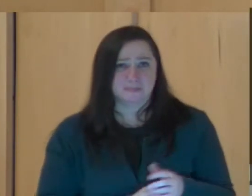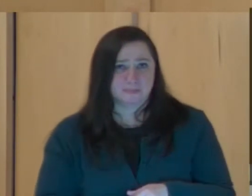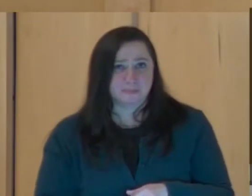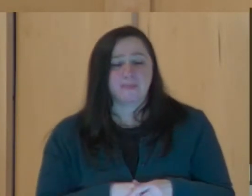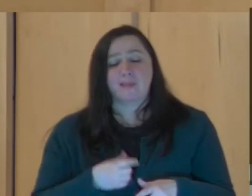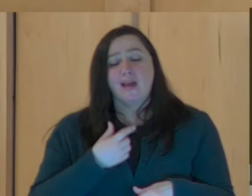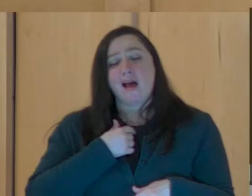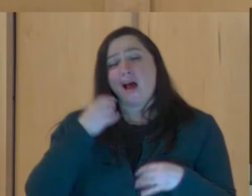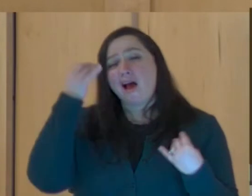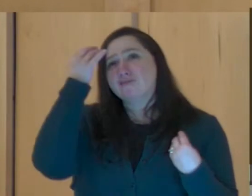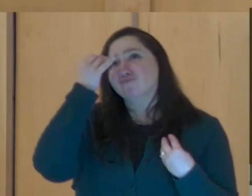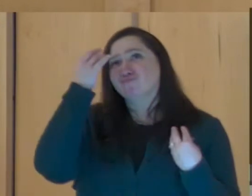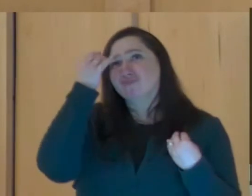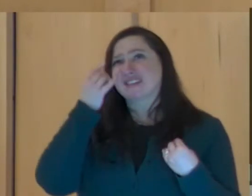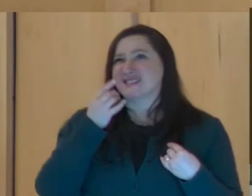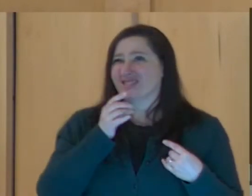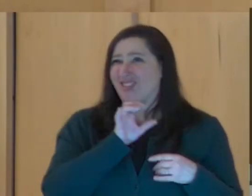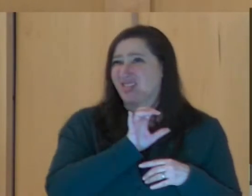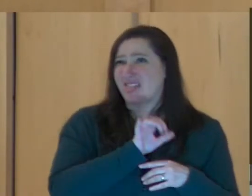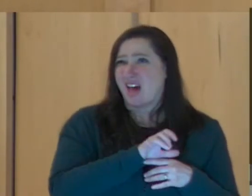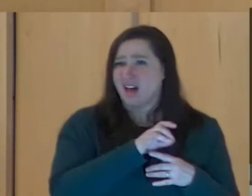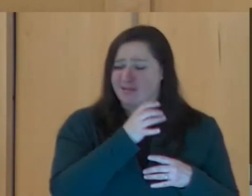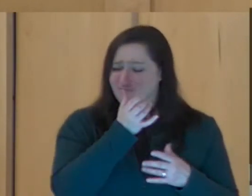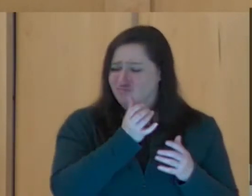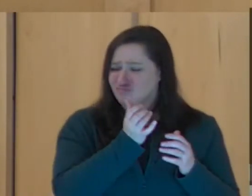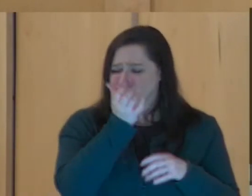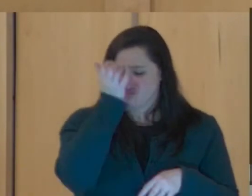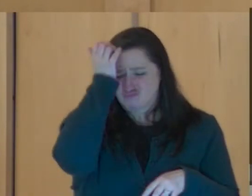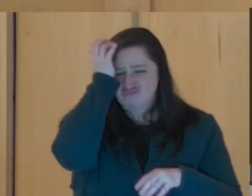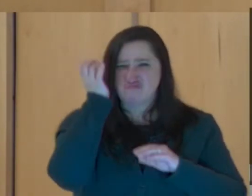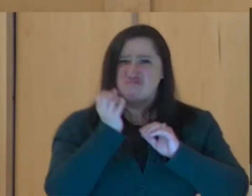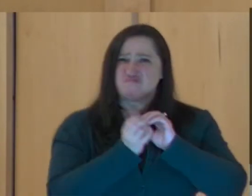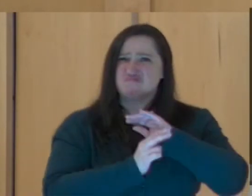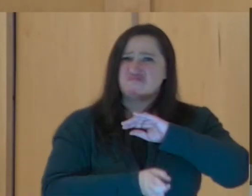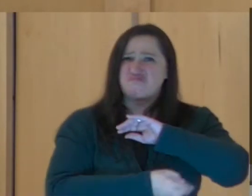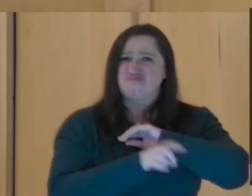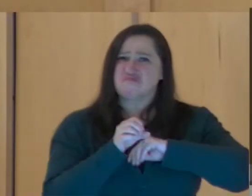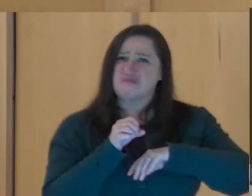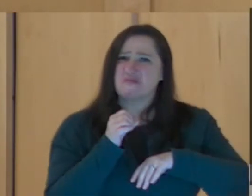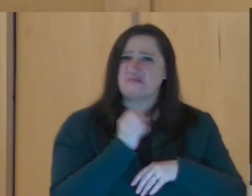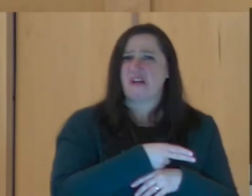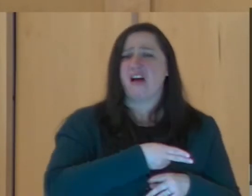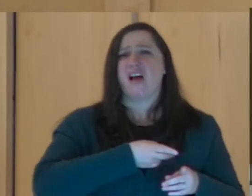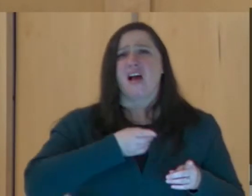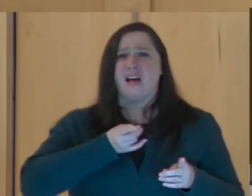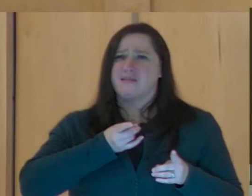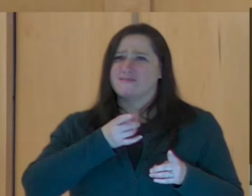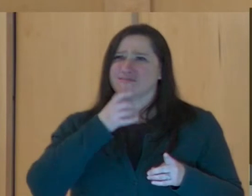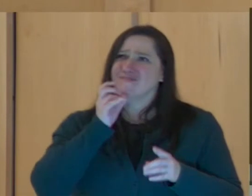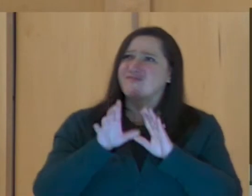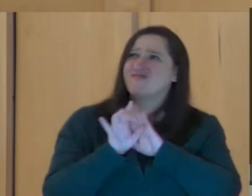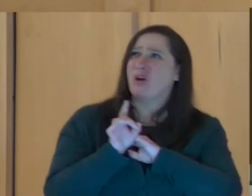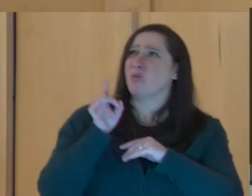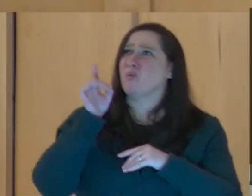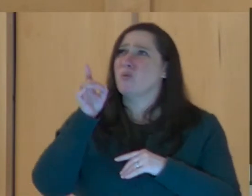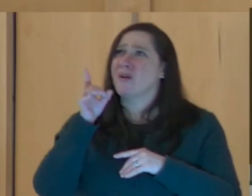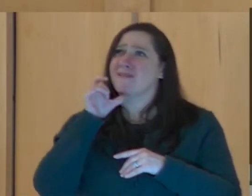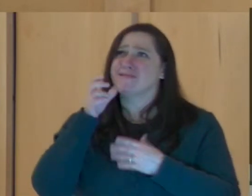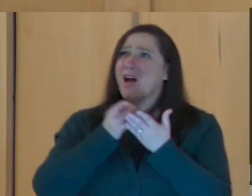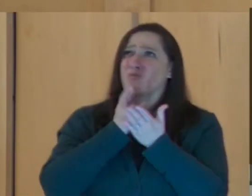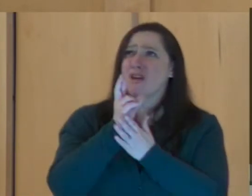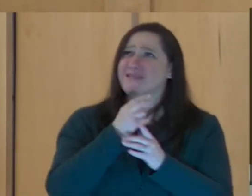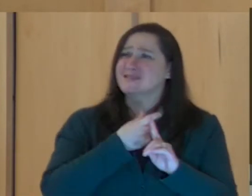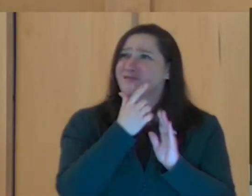I consider them garbage, that I may gain Christ and be found in him, not having a righteousness of my own that comes from the